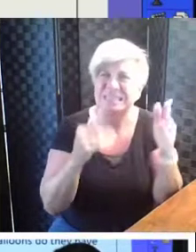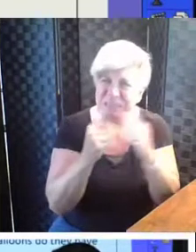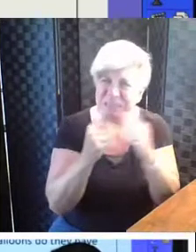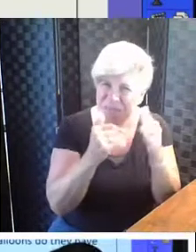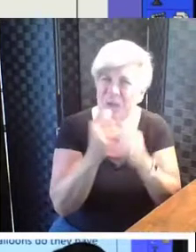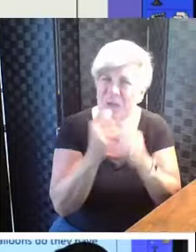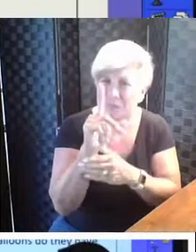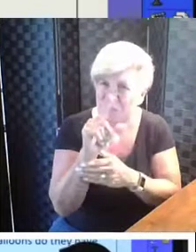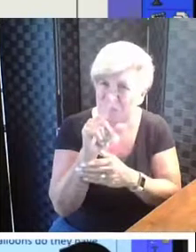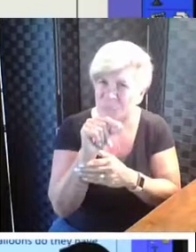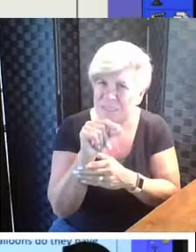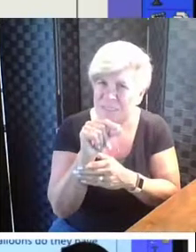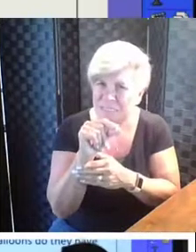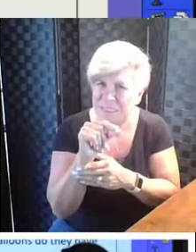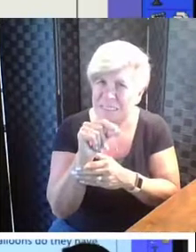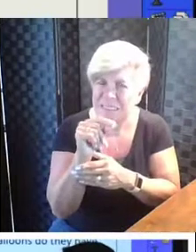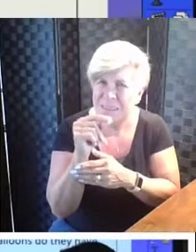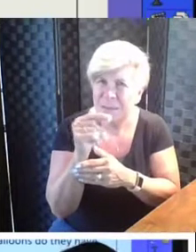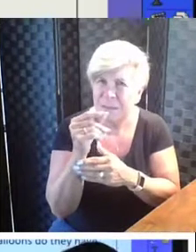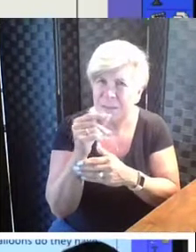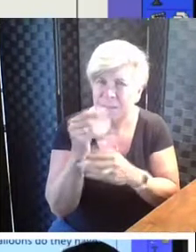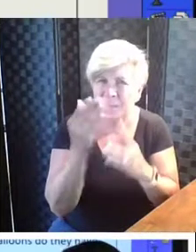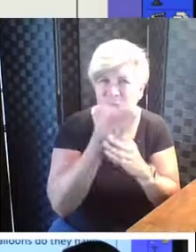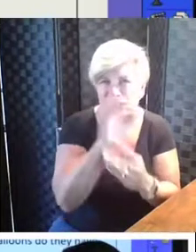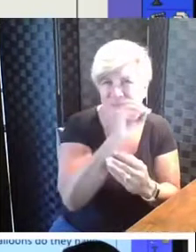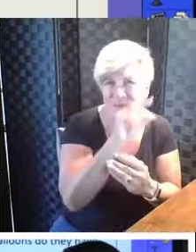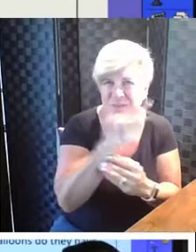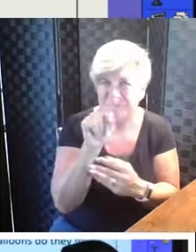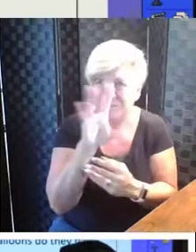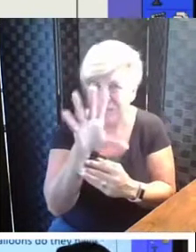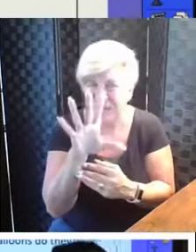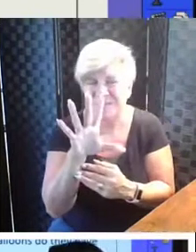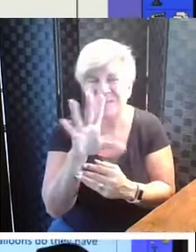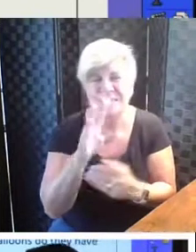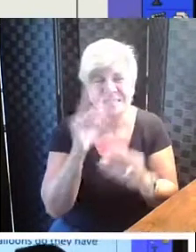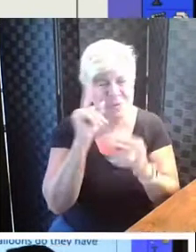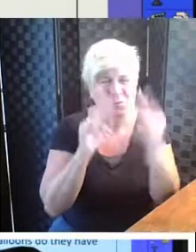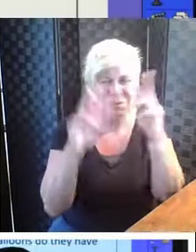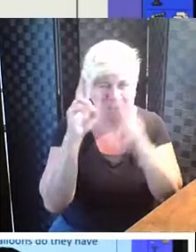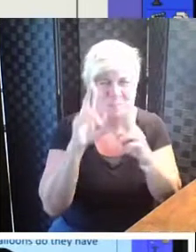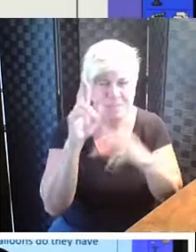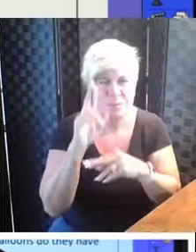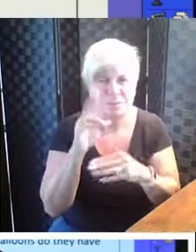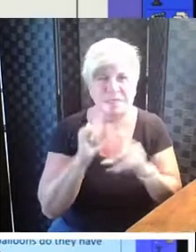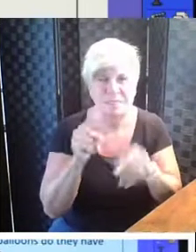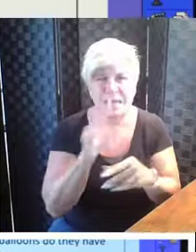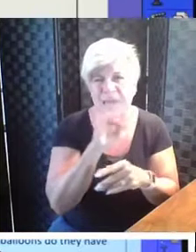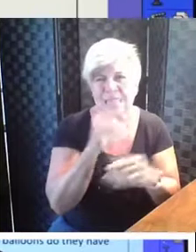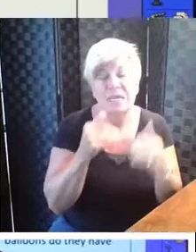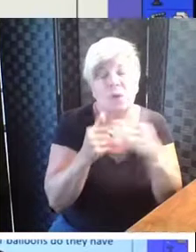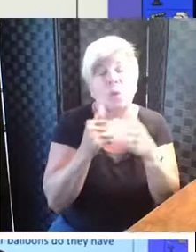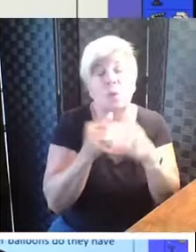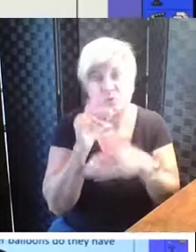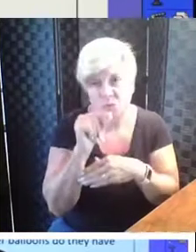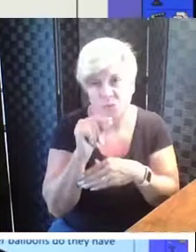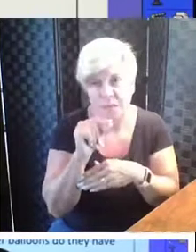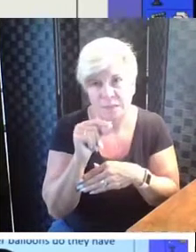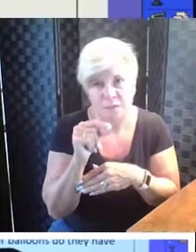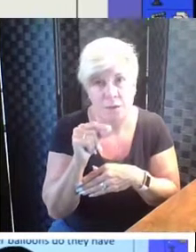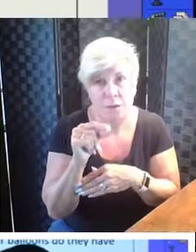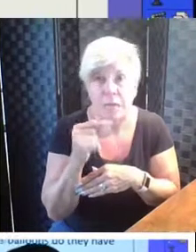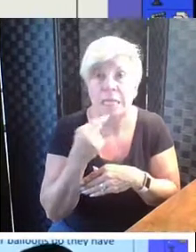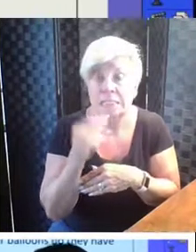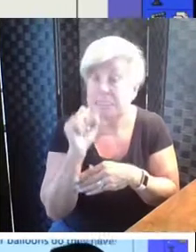is really within 5, I think it's a pretty reasonable answer. 18 is pretty close to 20.